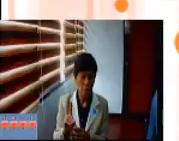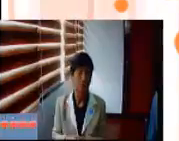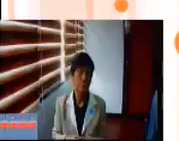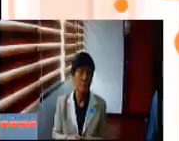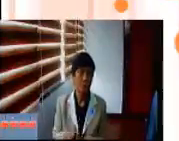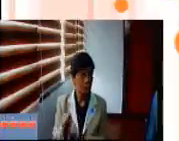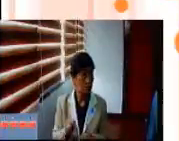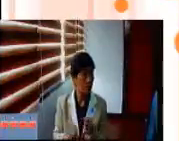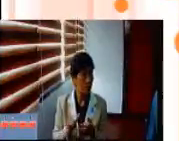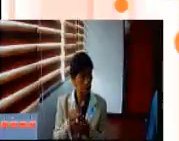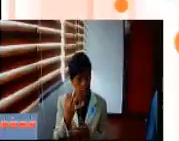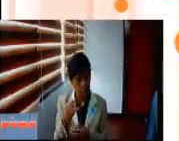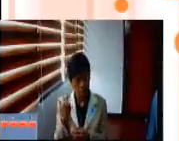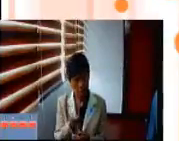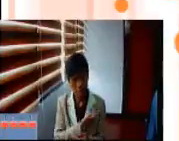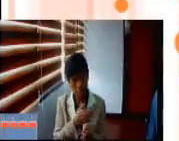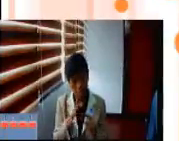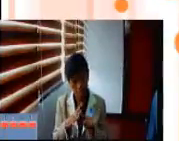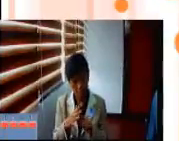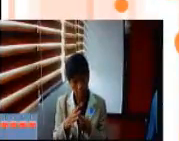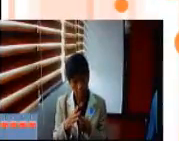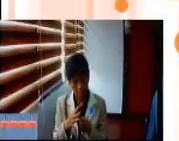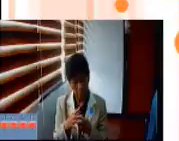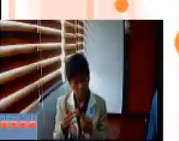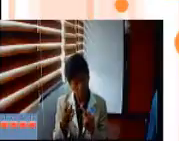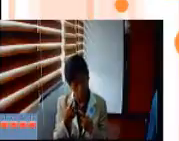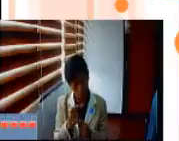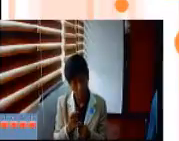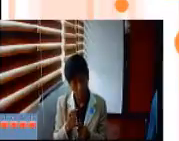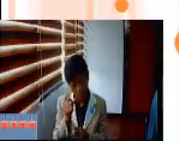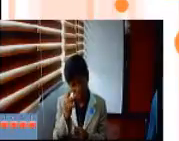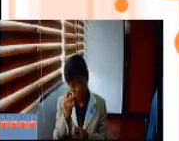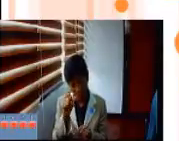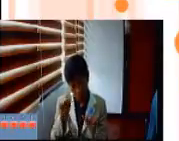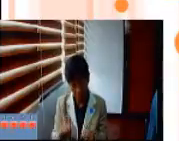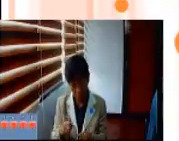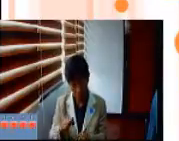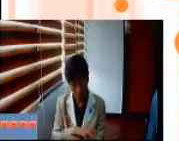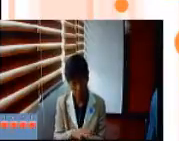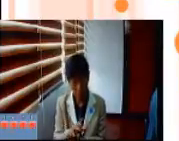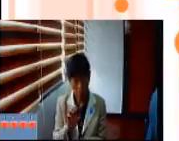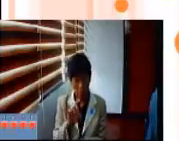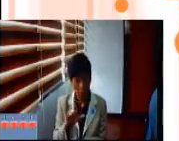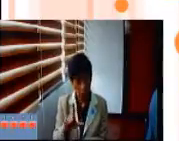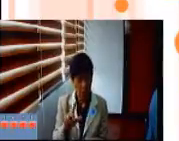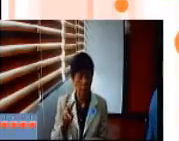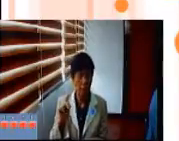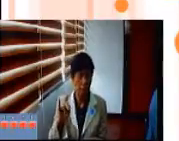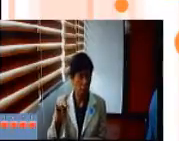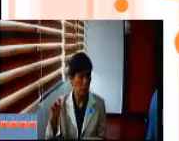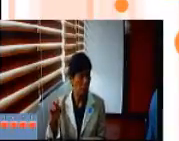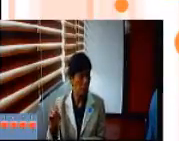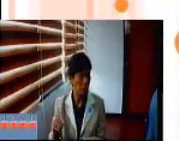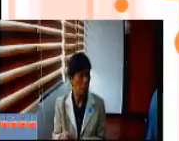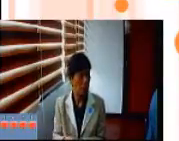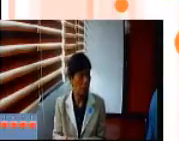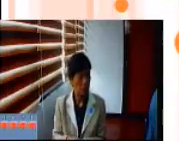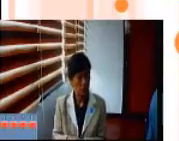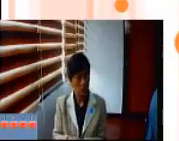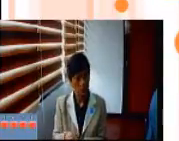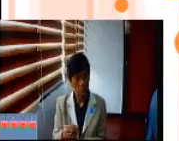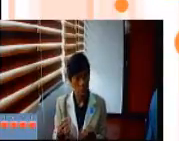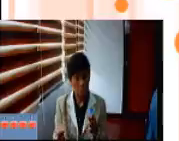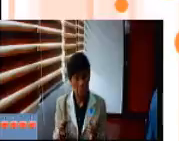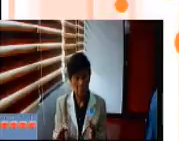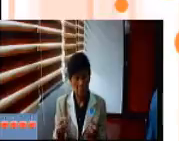that's why we've started trying to understand the possible effects of El Nino, again, as a function of climate change. Kung dumami yan at